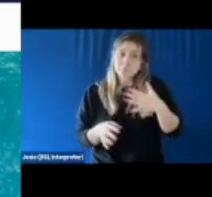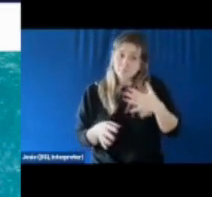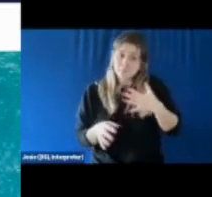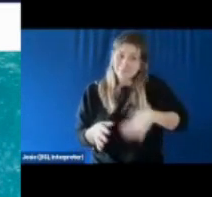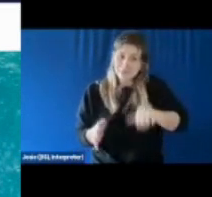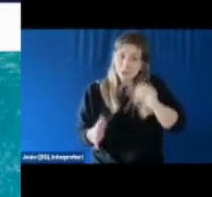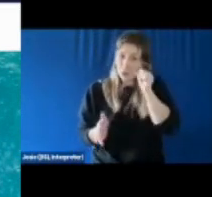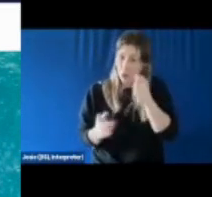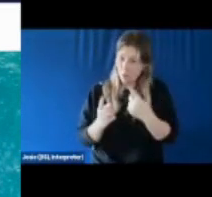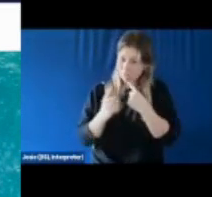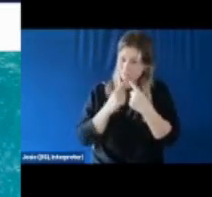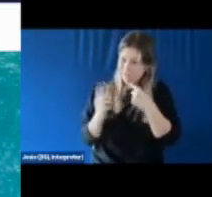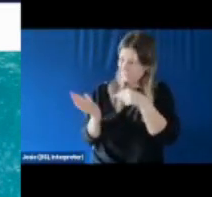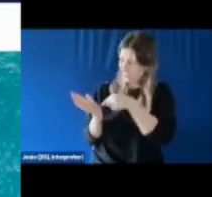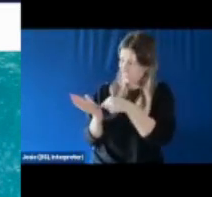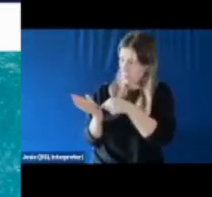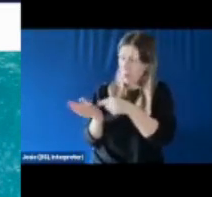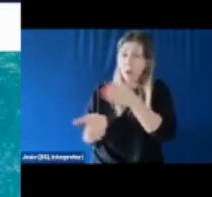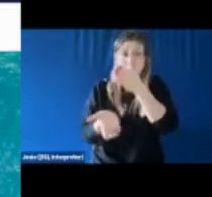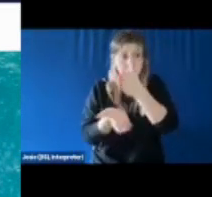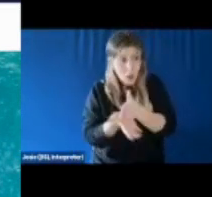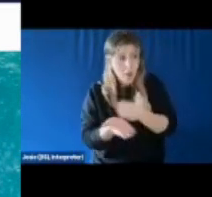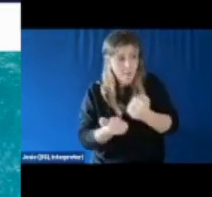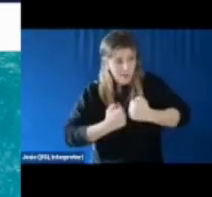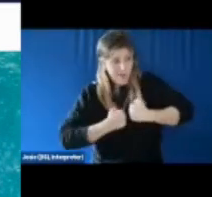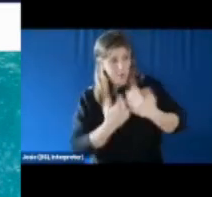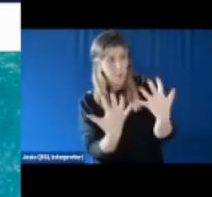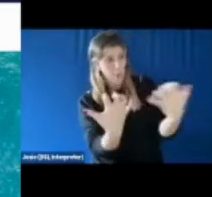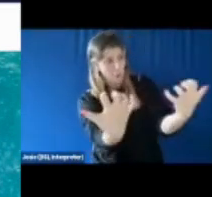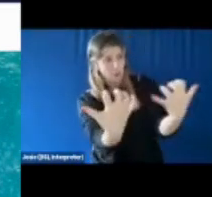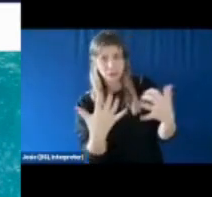audience, and we represent them as accurately as we can.